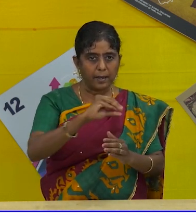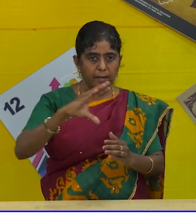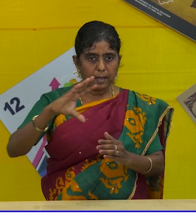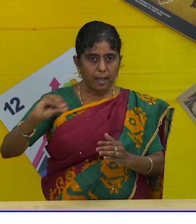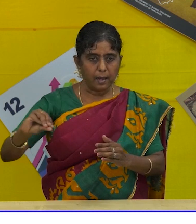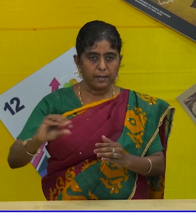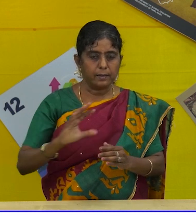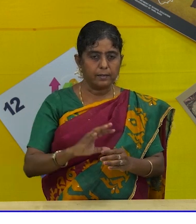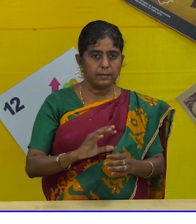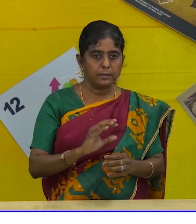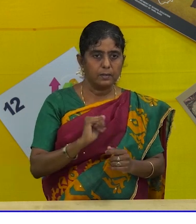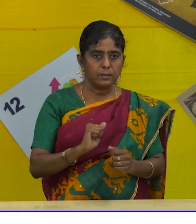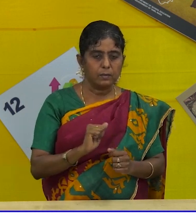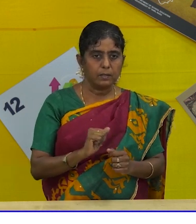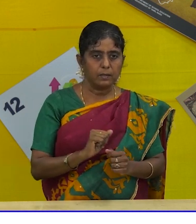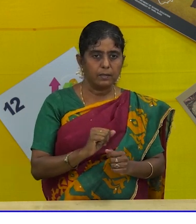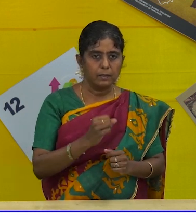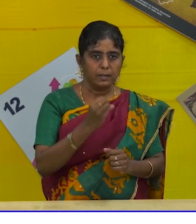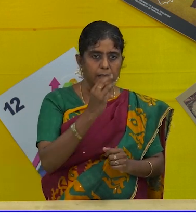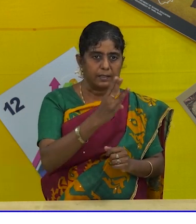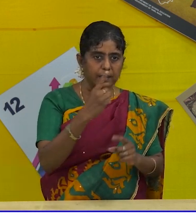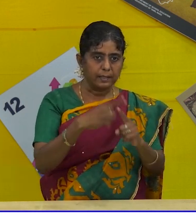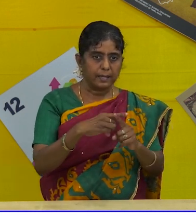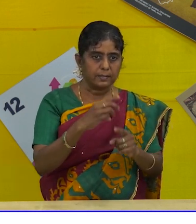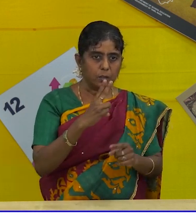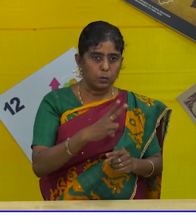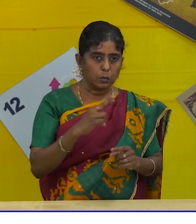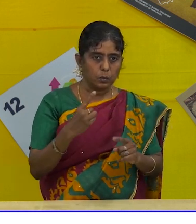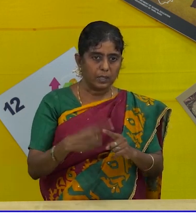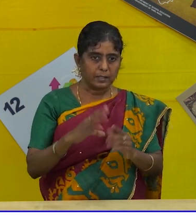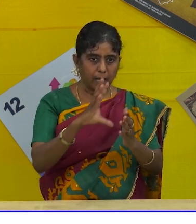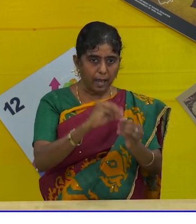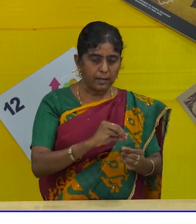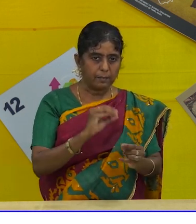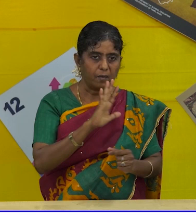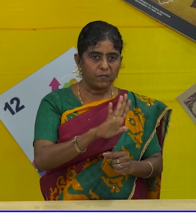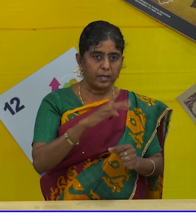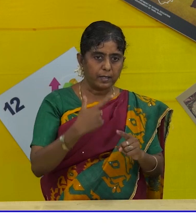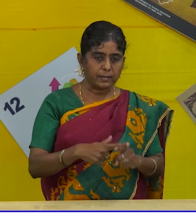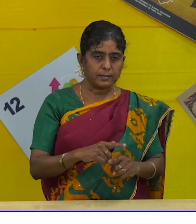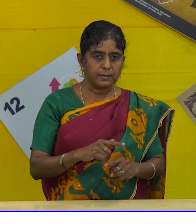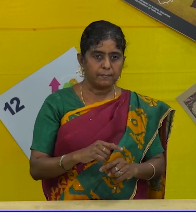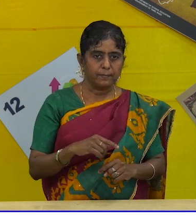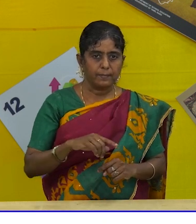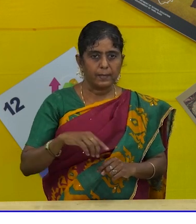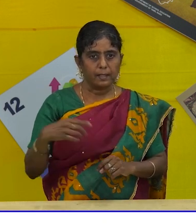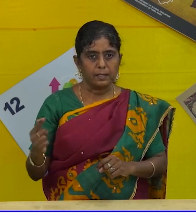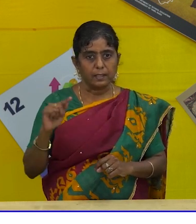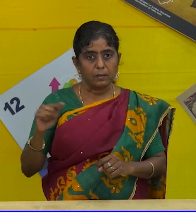third equation and the first equation. So what would happen? That 3x plus 2x become